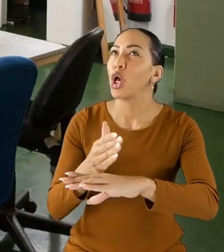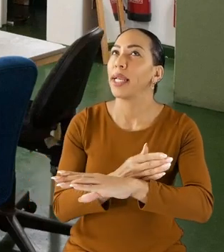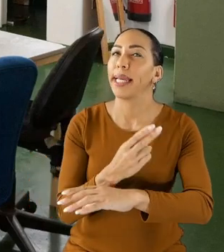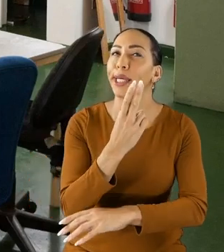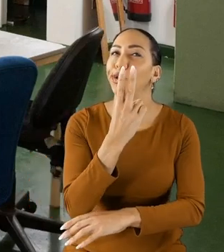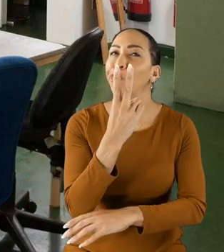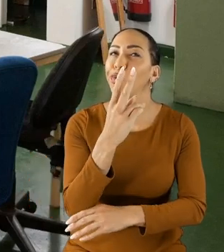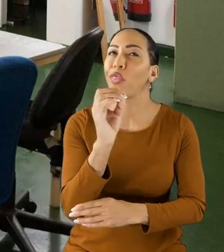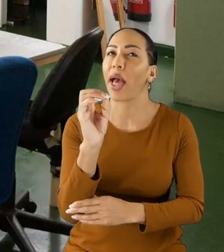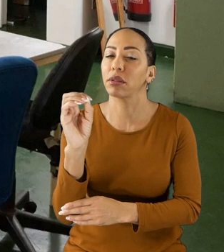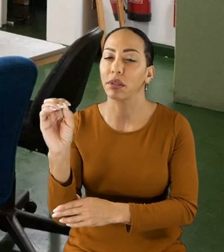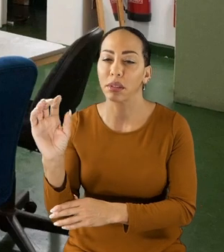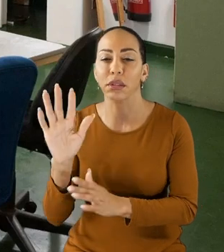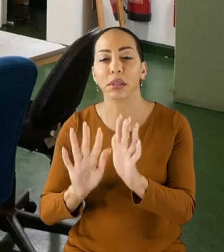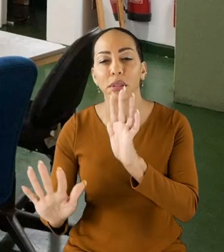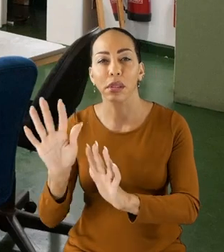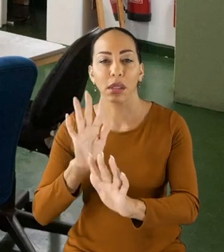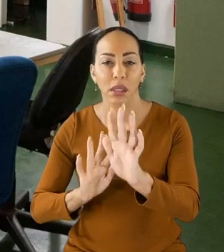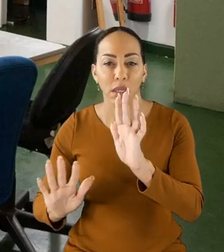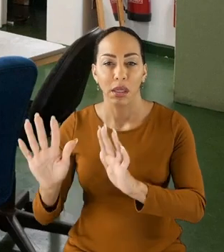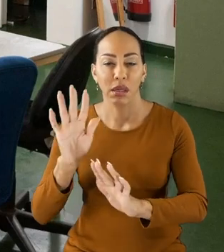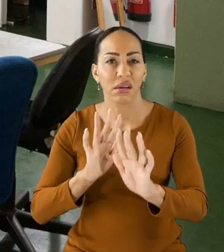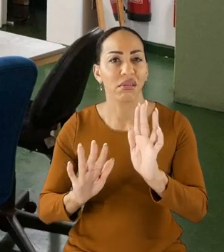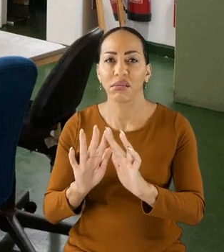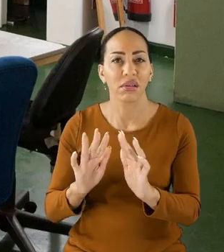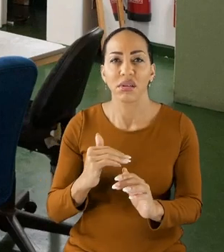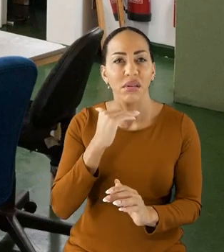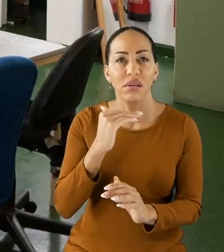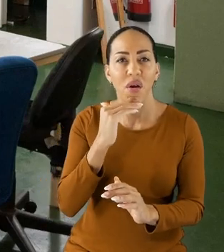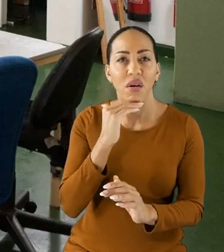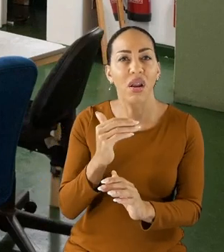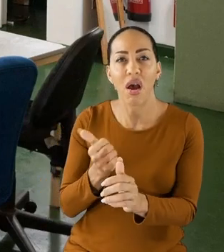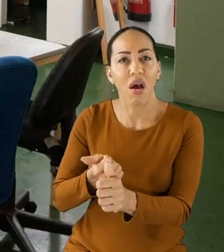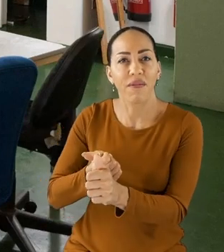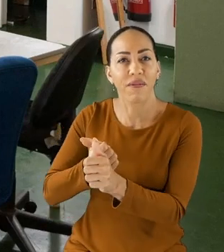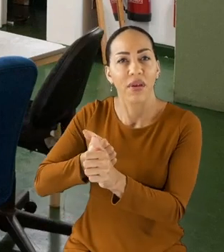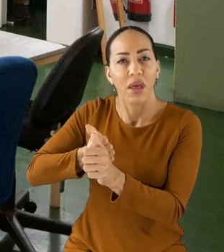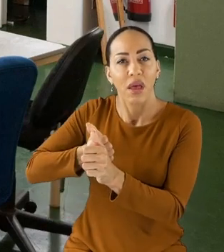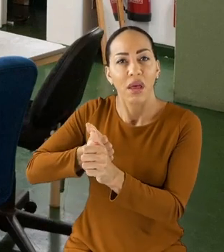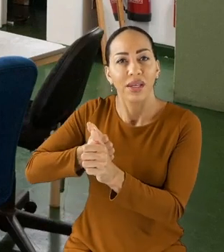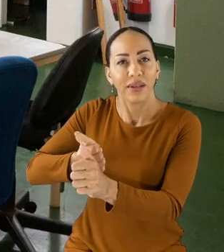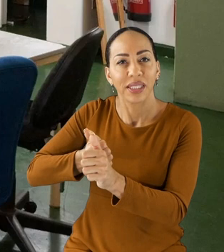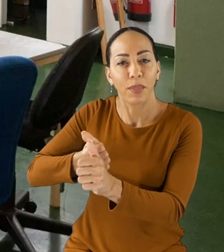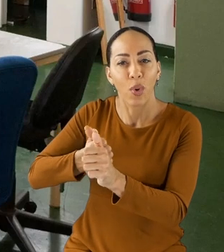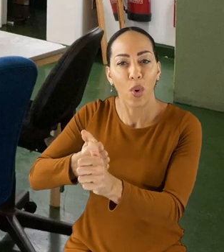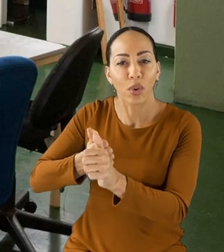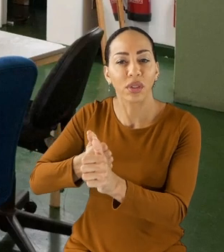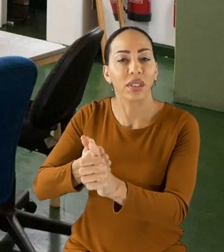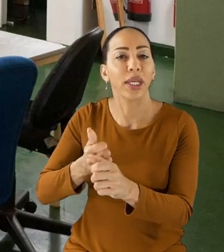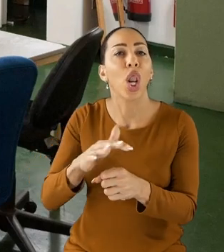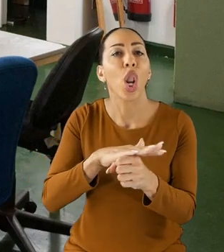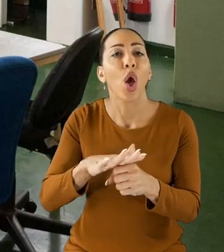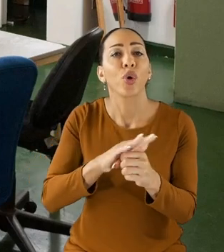sort of early 2000s when there was disinvestment in the local disability arts